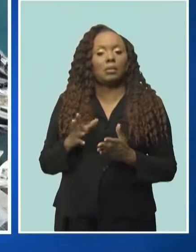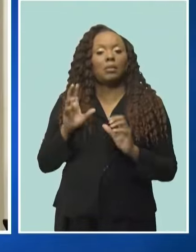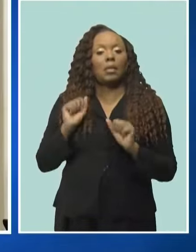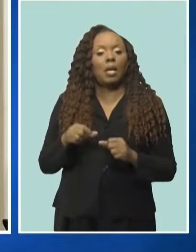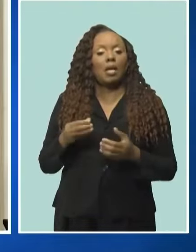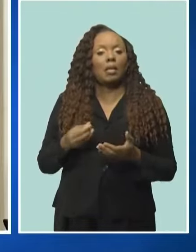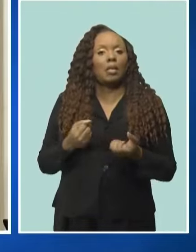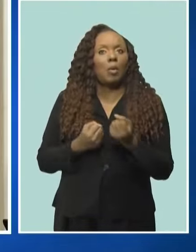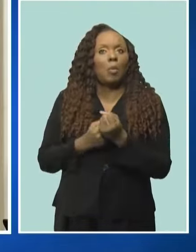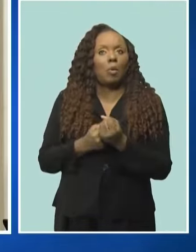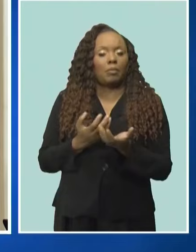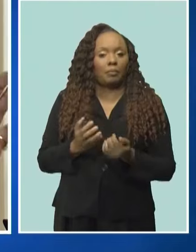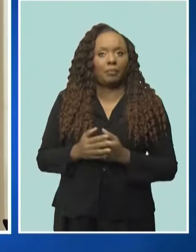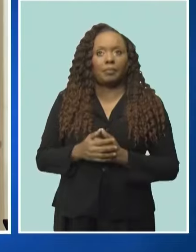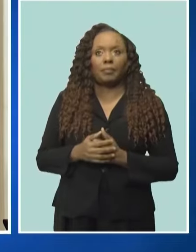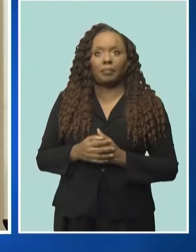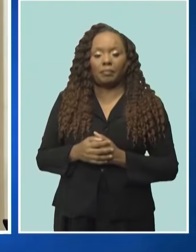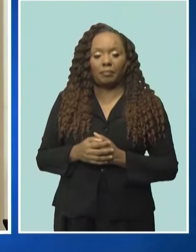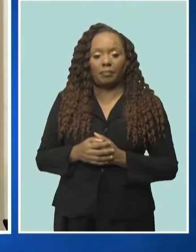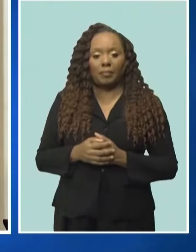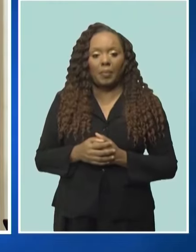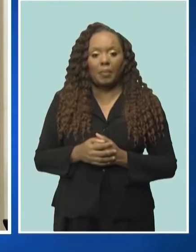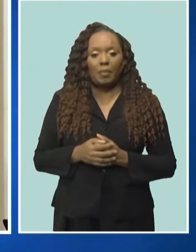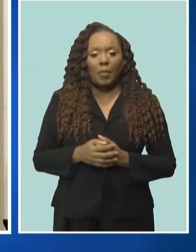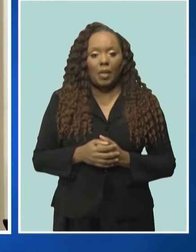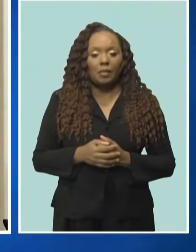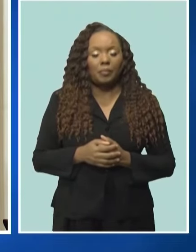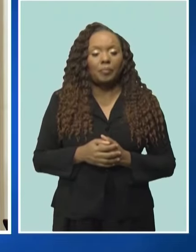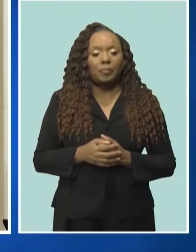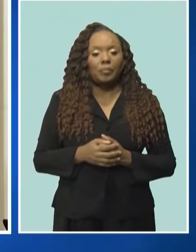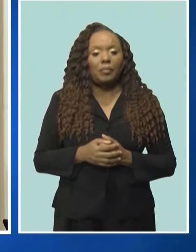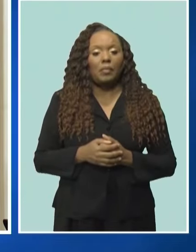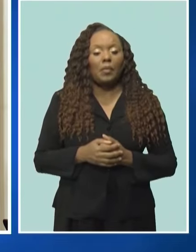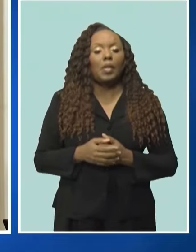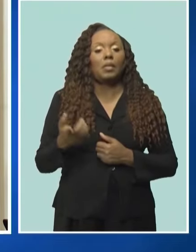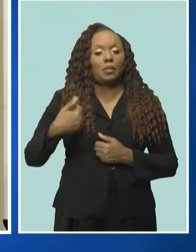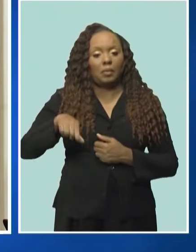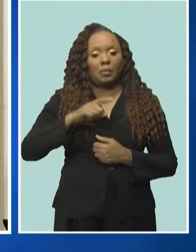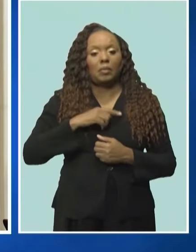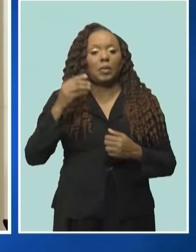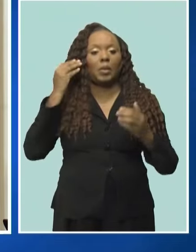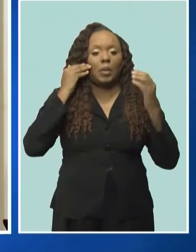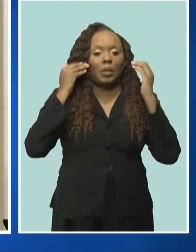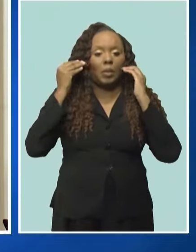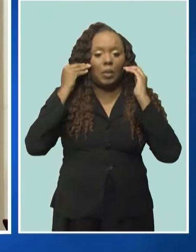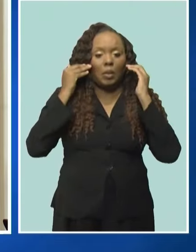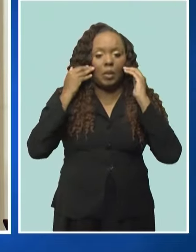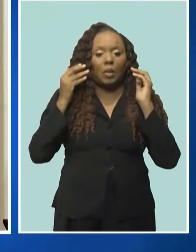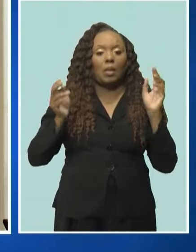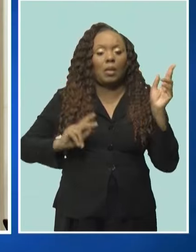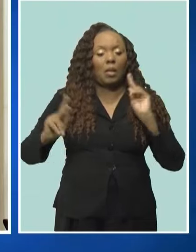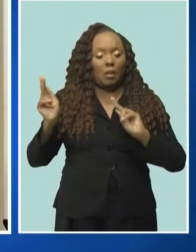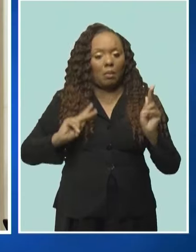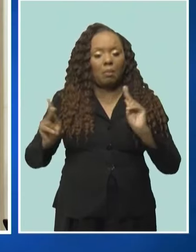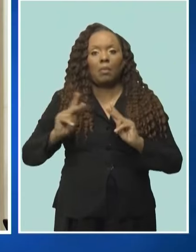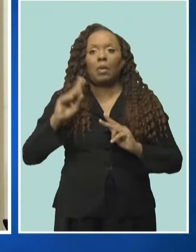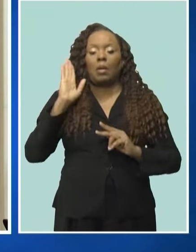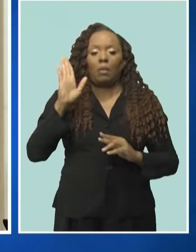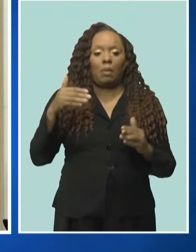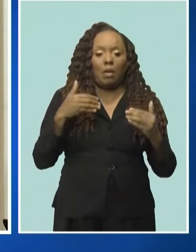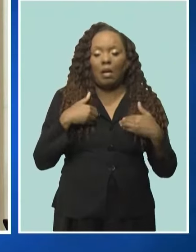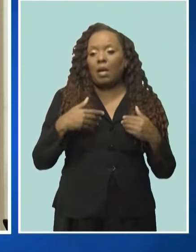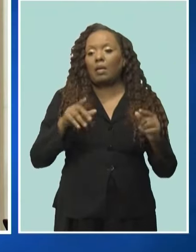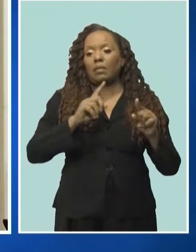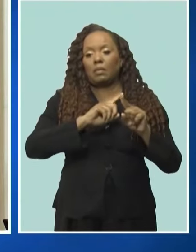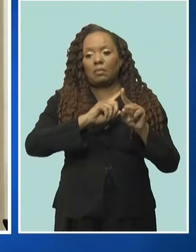today. Without prejudice to what may be done by the wider public and wider donations, we have asked that a